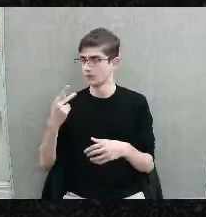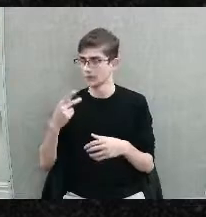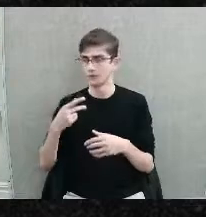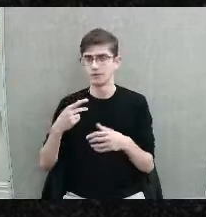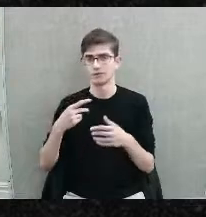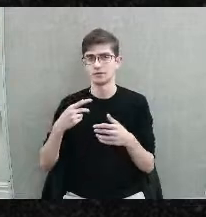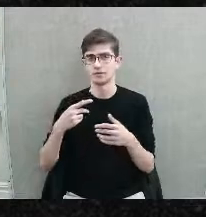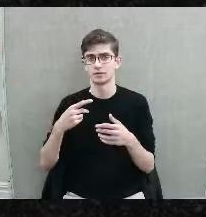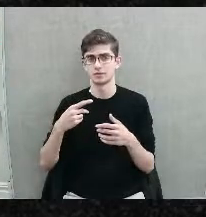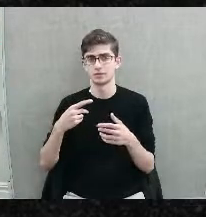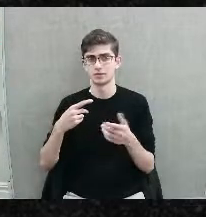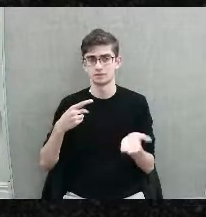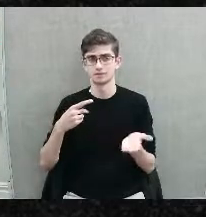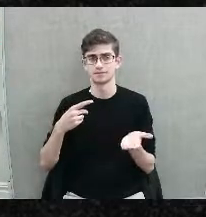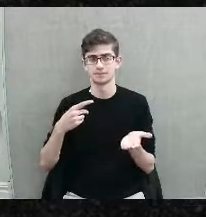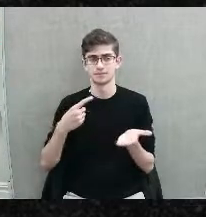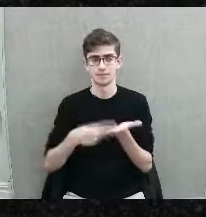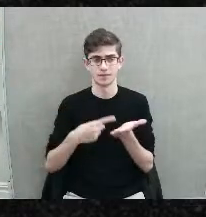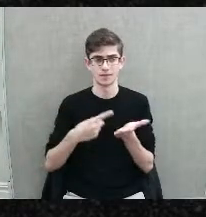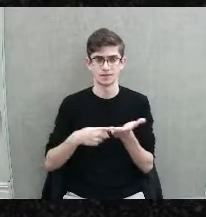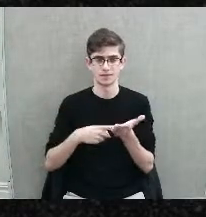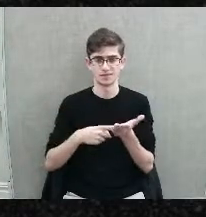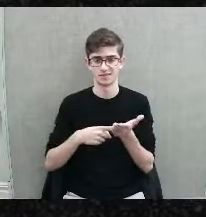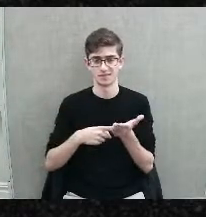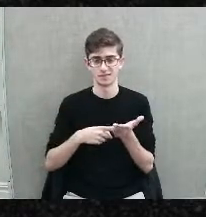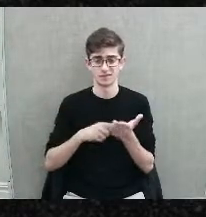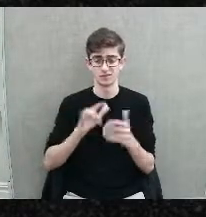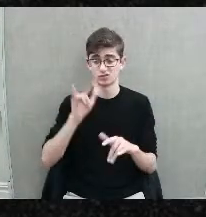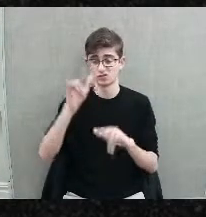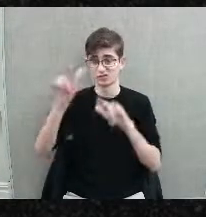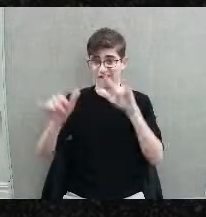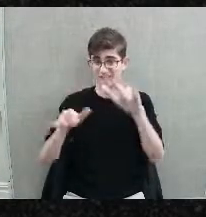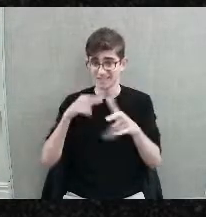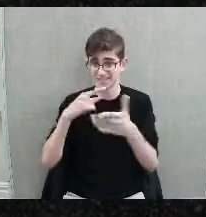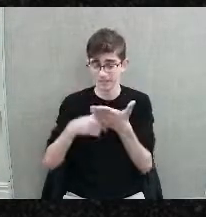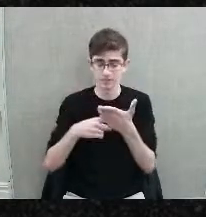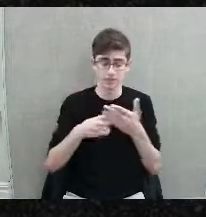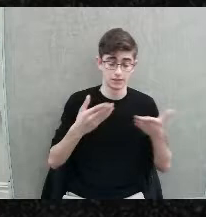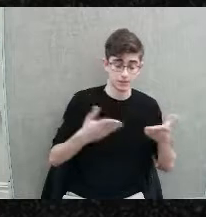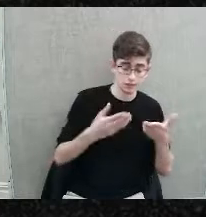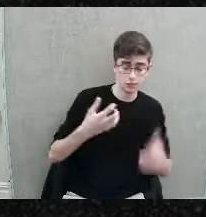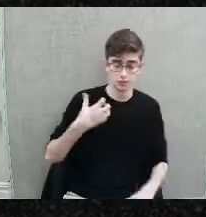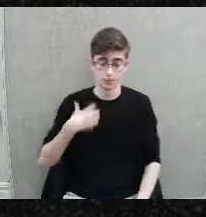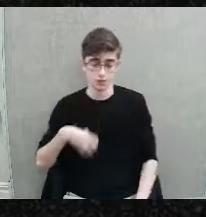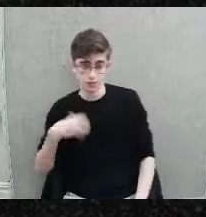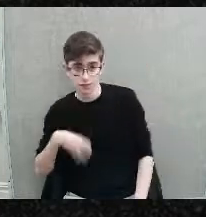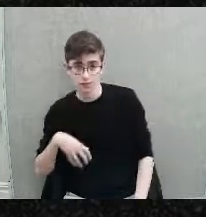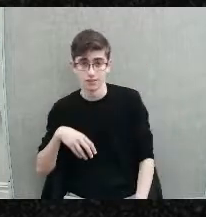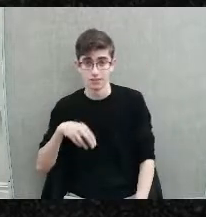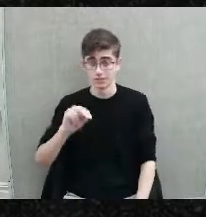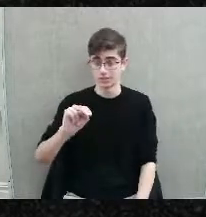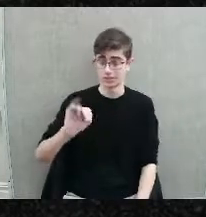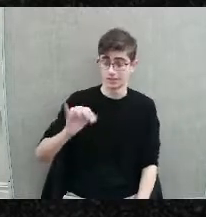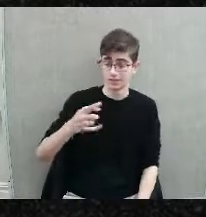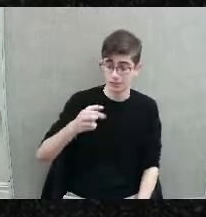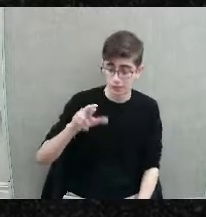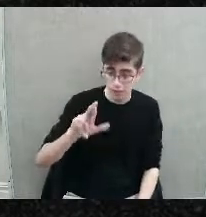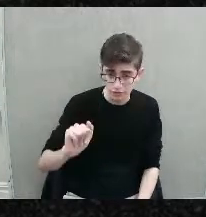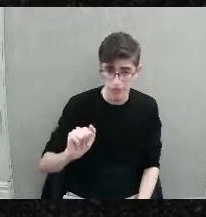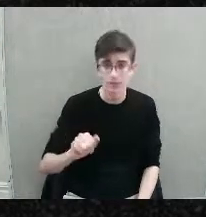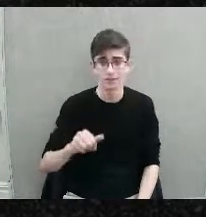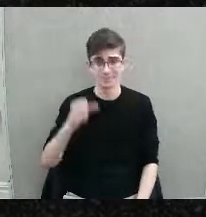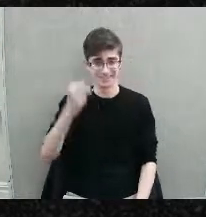of the trafficking discourse, not just in the United States, but in Argentina, in Nigeria, in South Korea, all these very